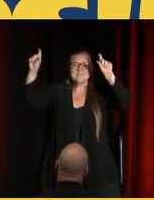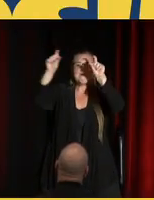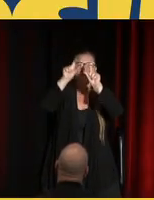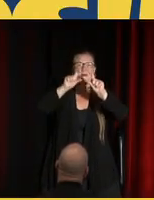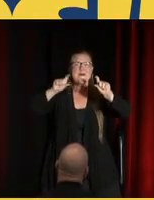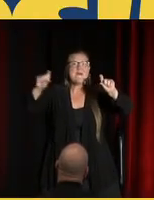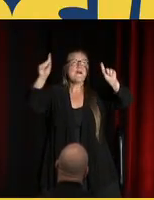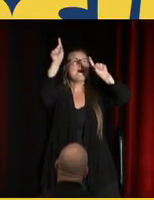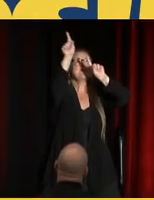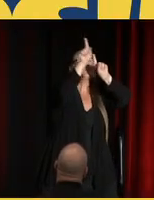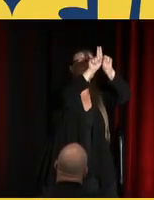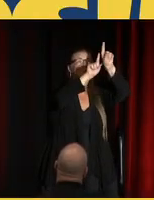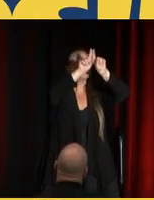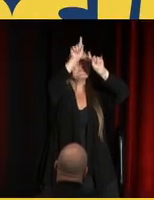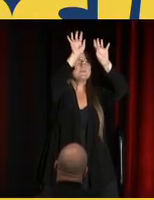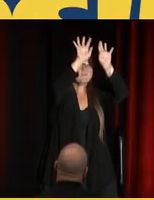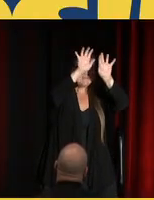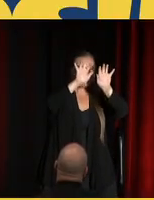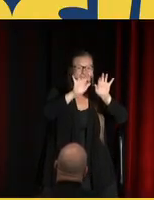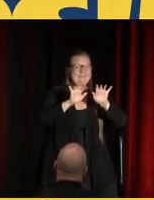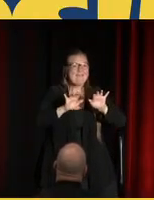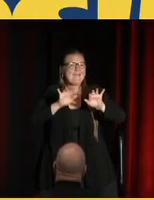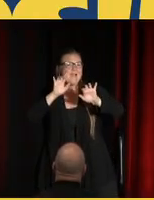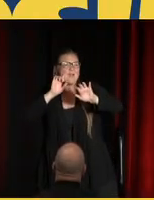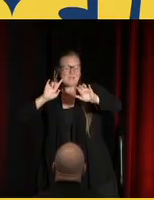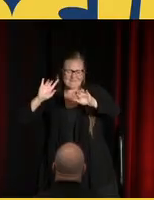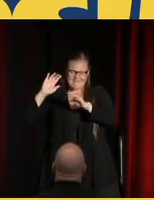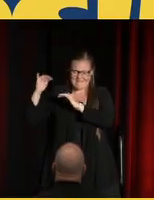bright stars through the